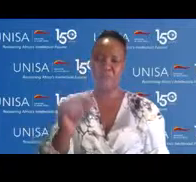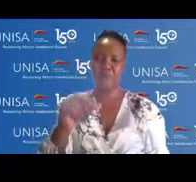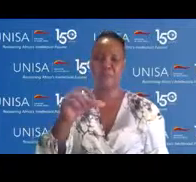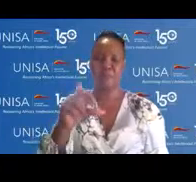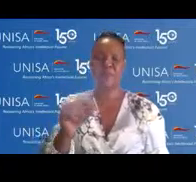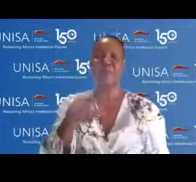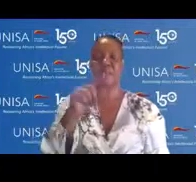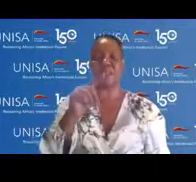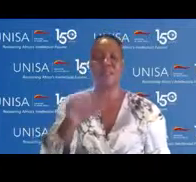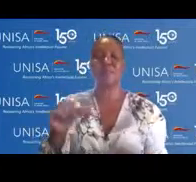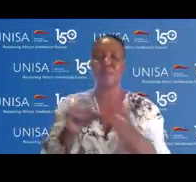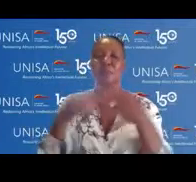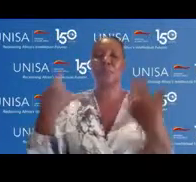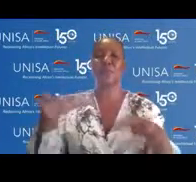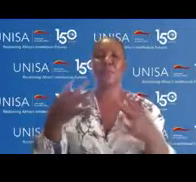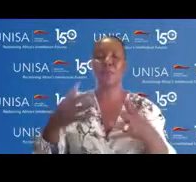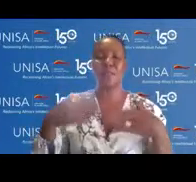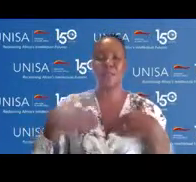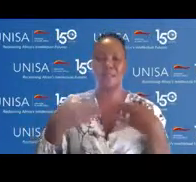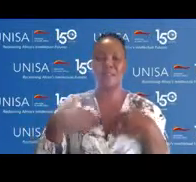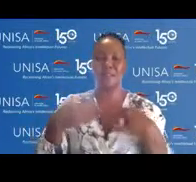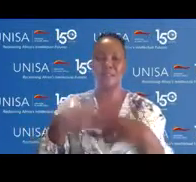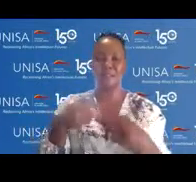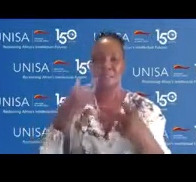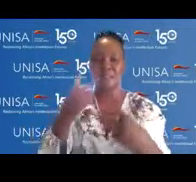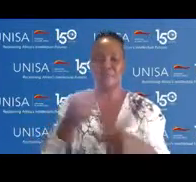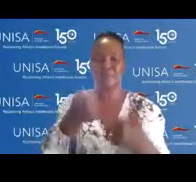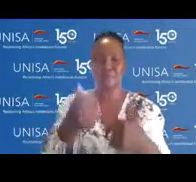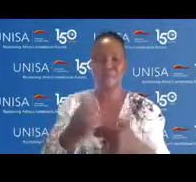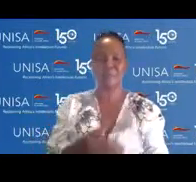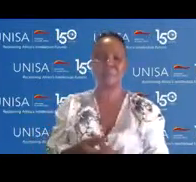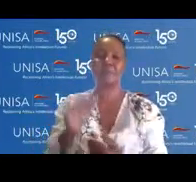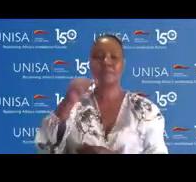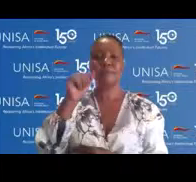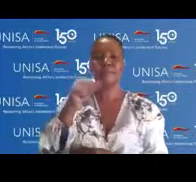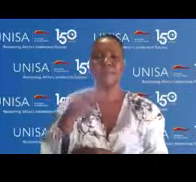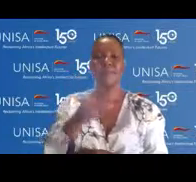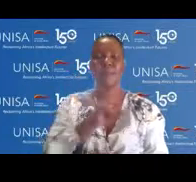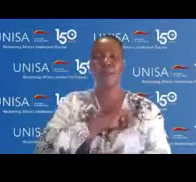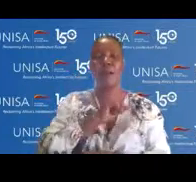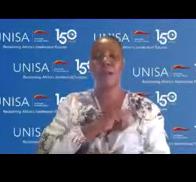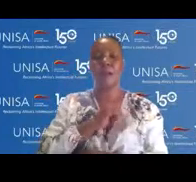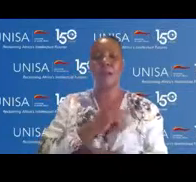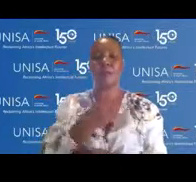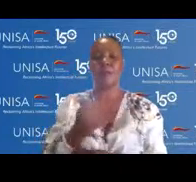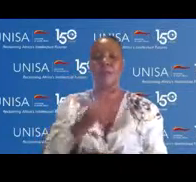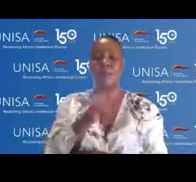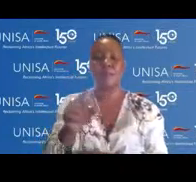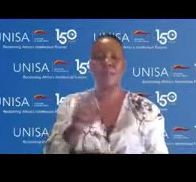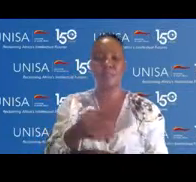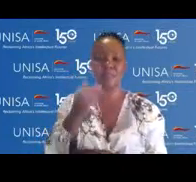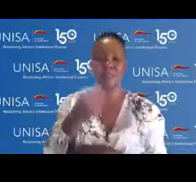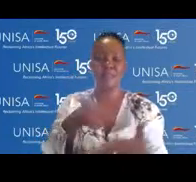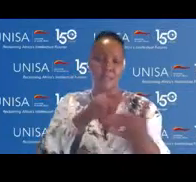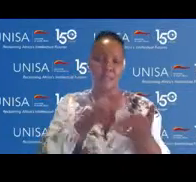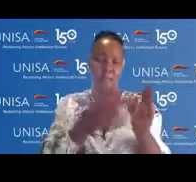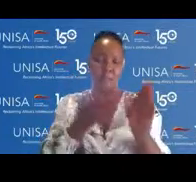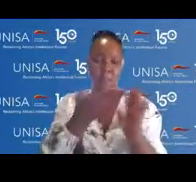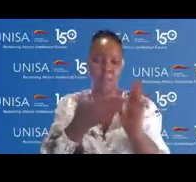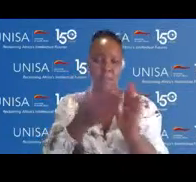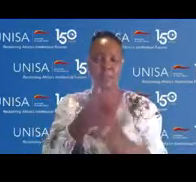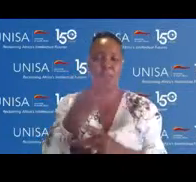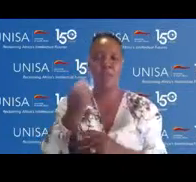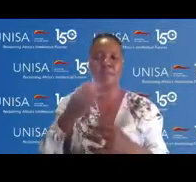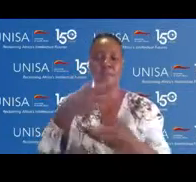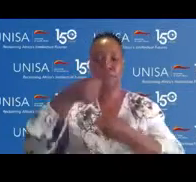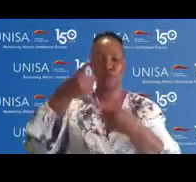I'm very happy to say my sugar is actually looking very good. So yes, so that's why we have this feature. So if you've got a document like here, a